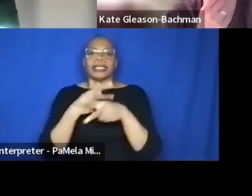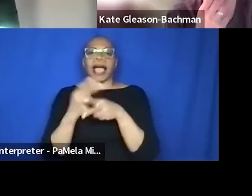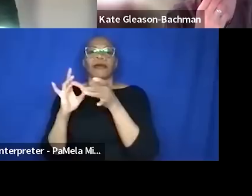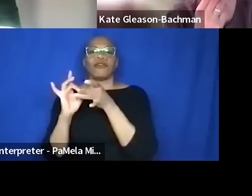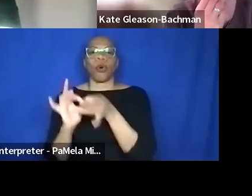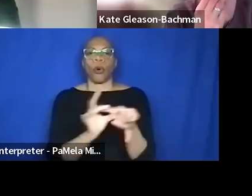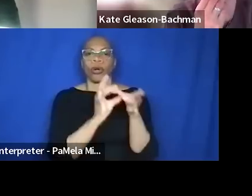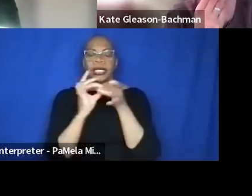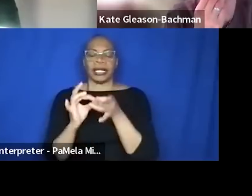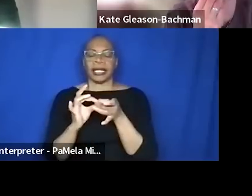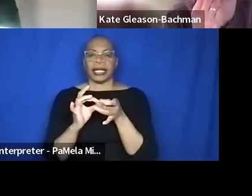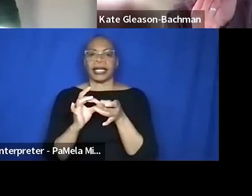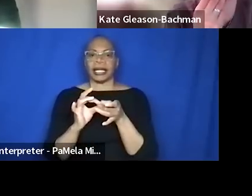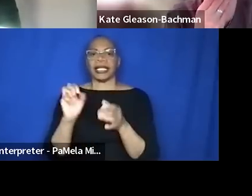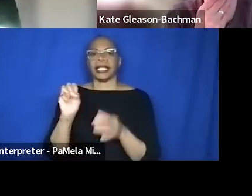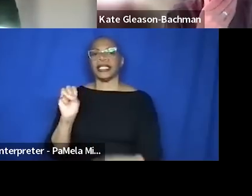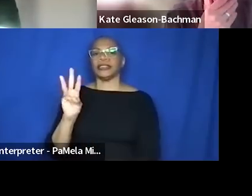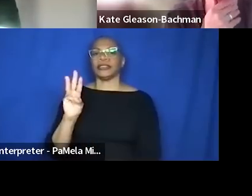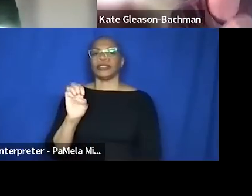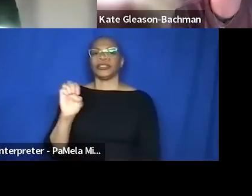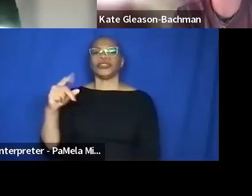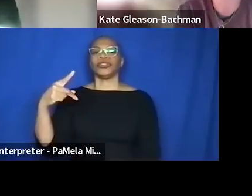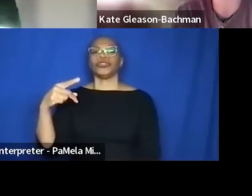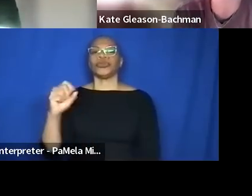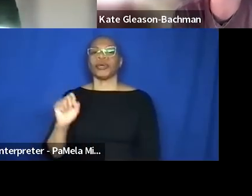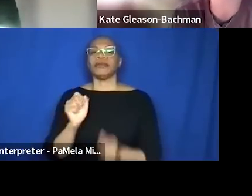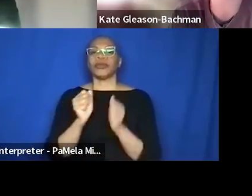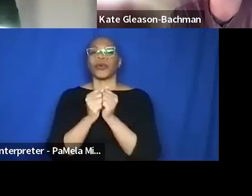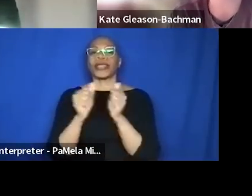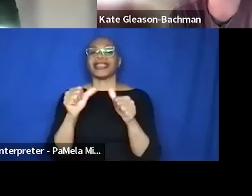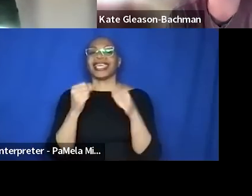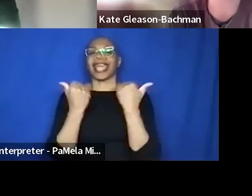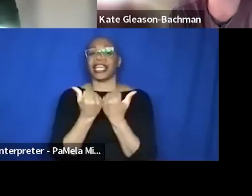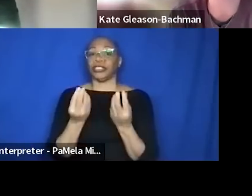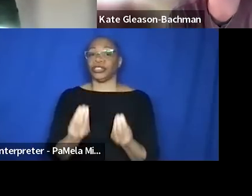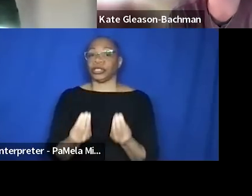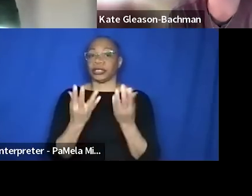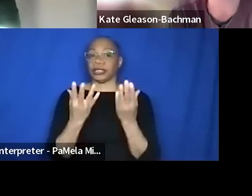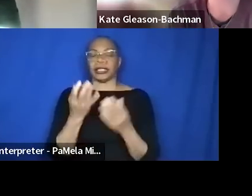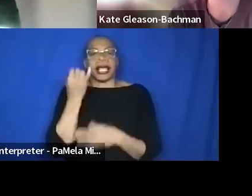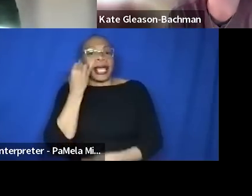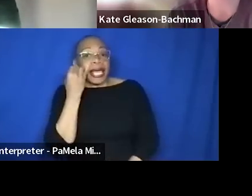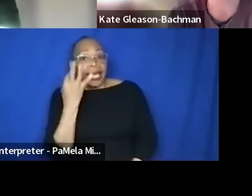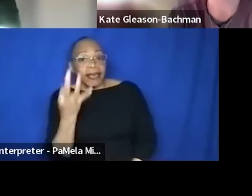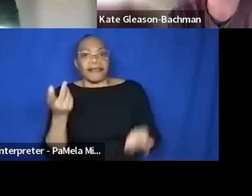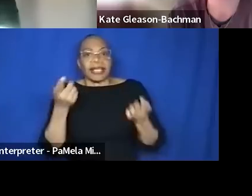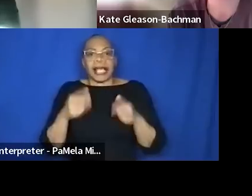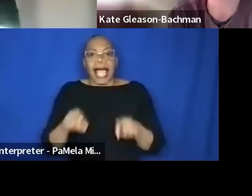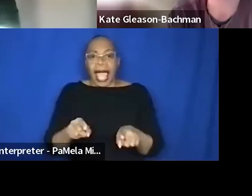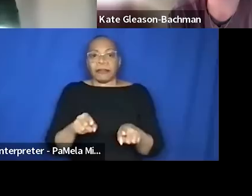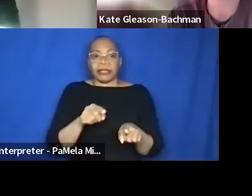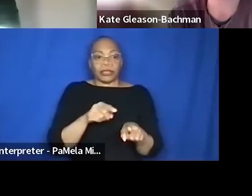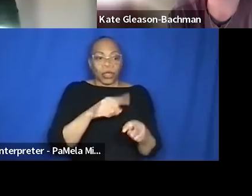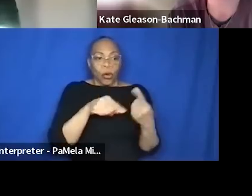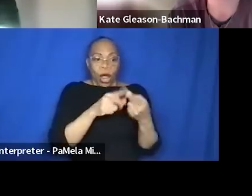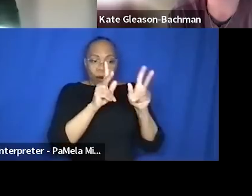coordinated sweeps with agencies. But if that happens around where somebody is,